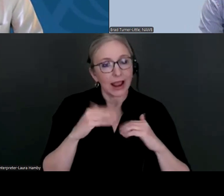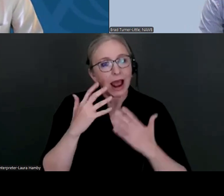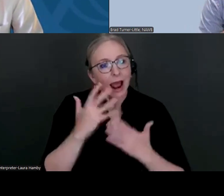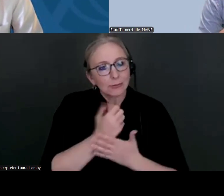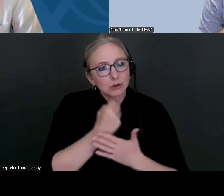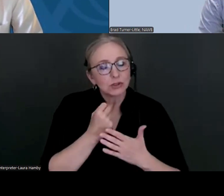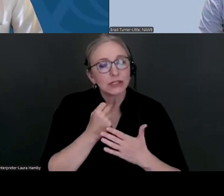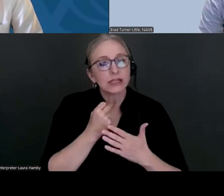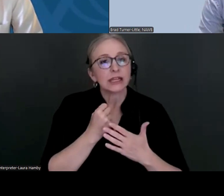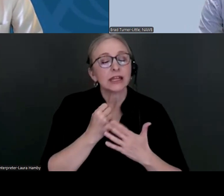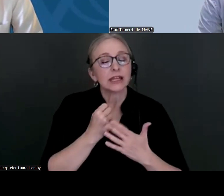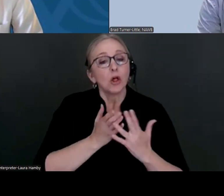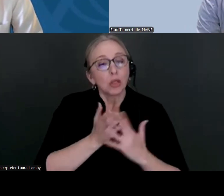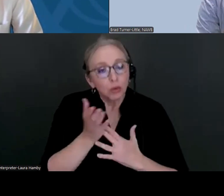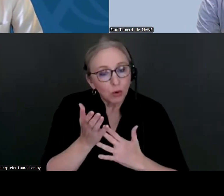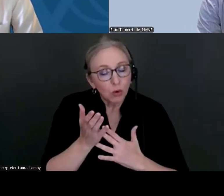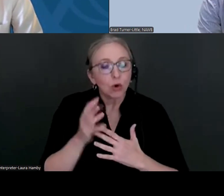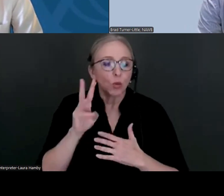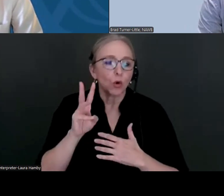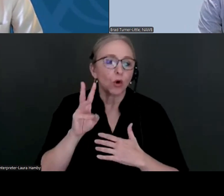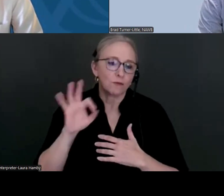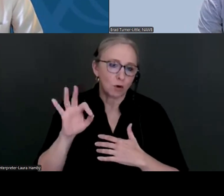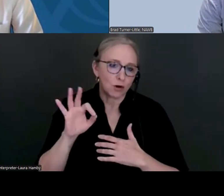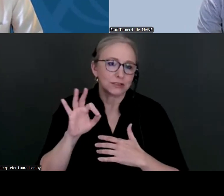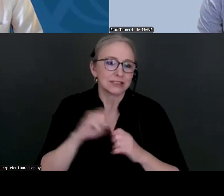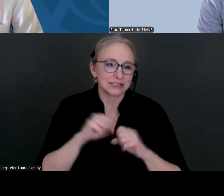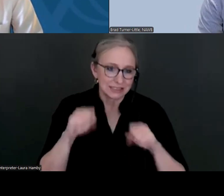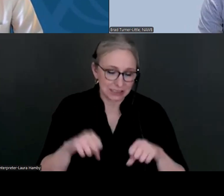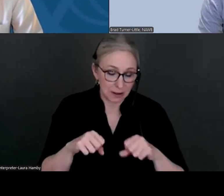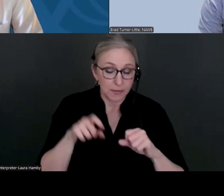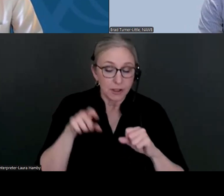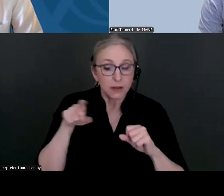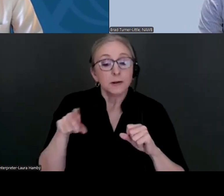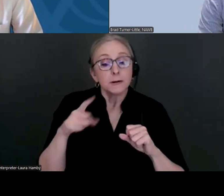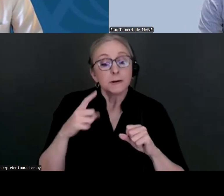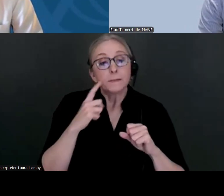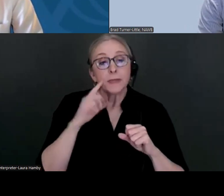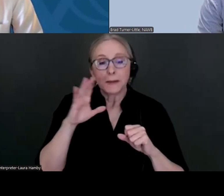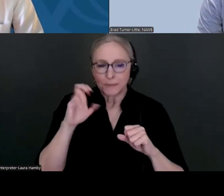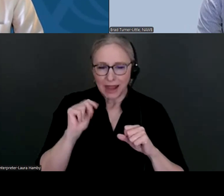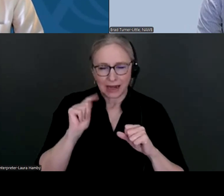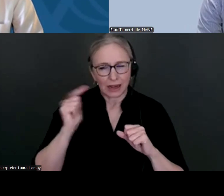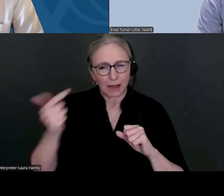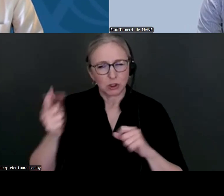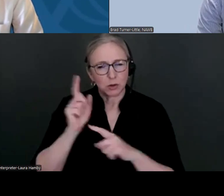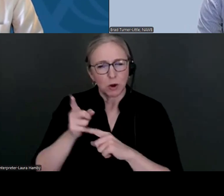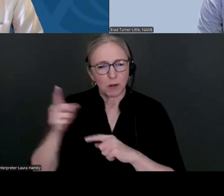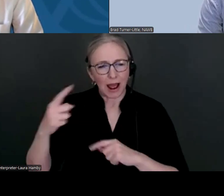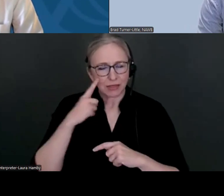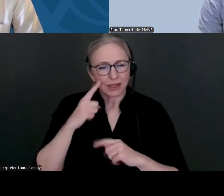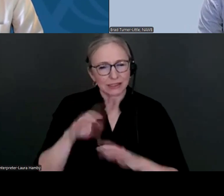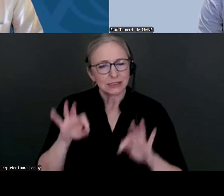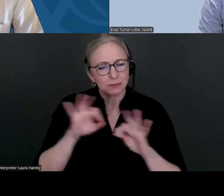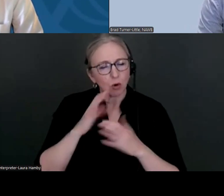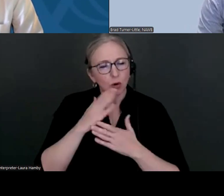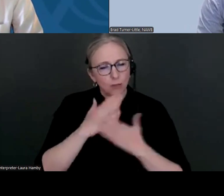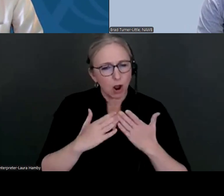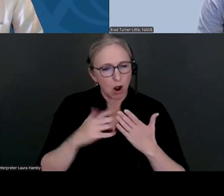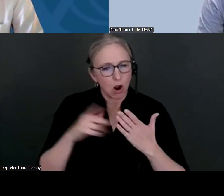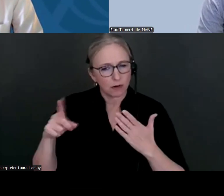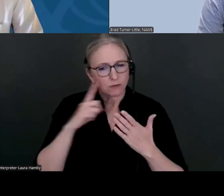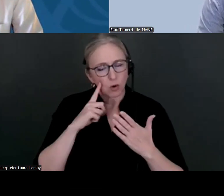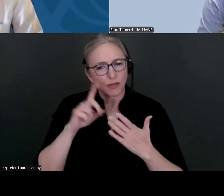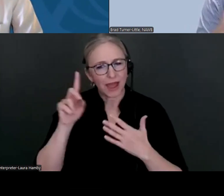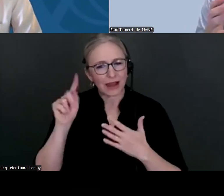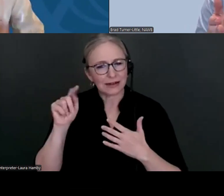opportunity through the workforce system. So, and I will also say, and Ben, I'm going to come to you in just a moment, because I think this is an important point as it relates to the